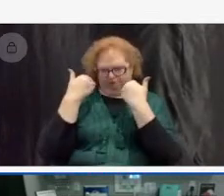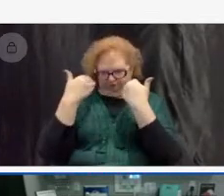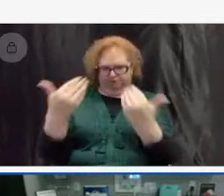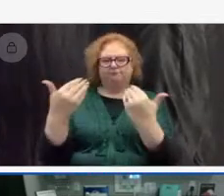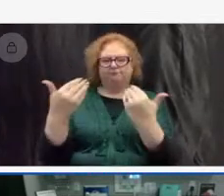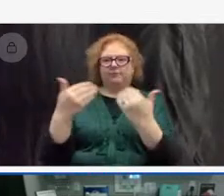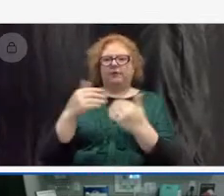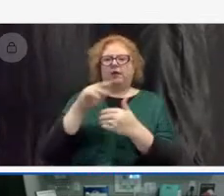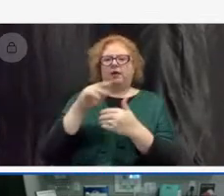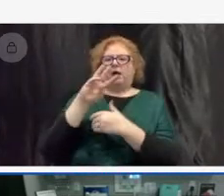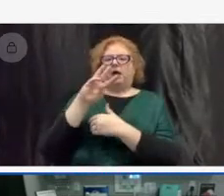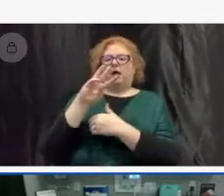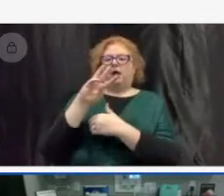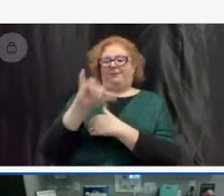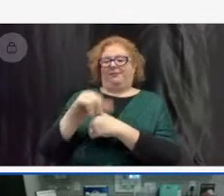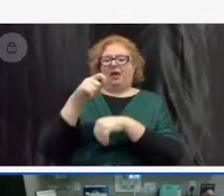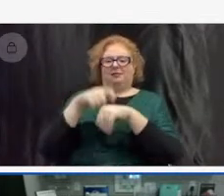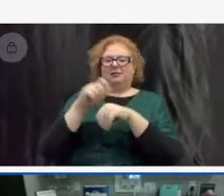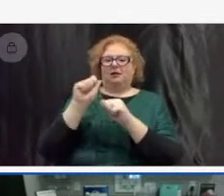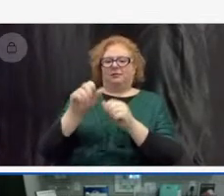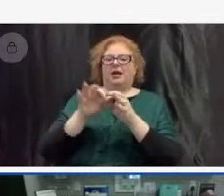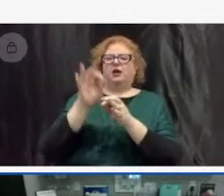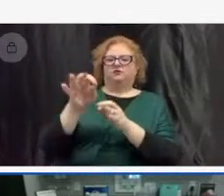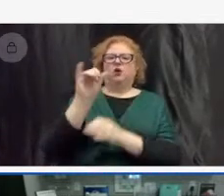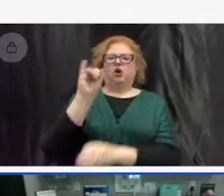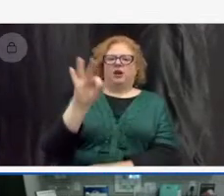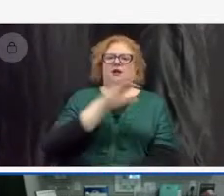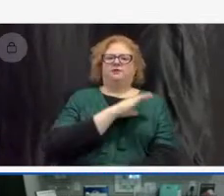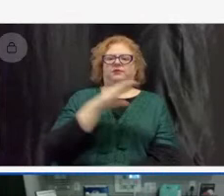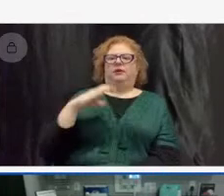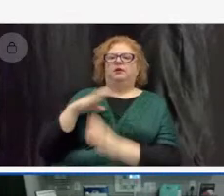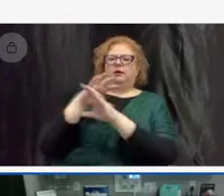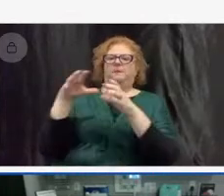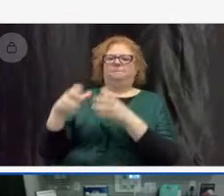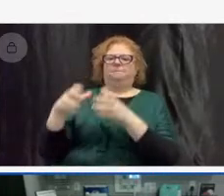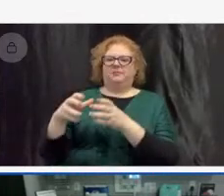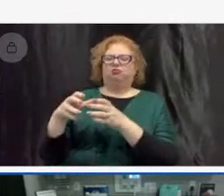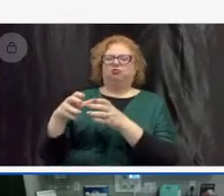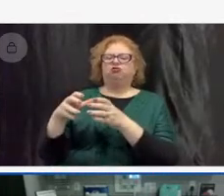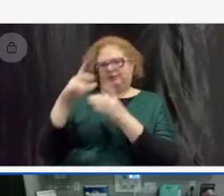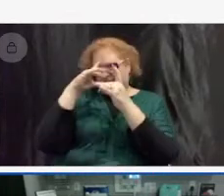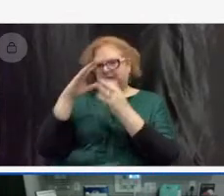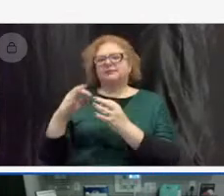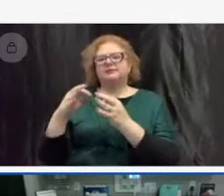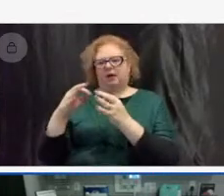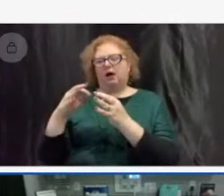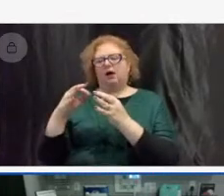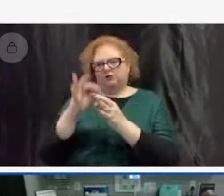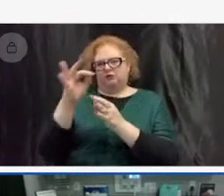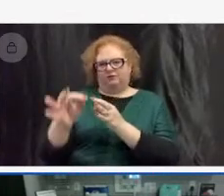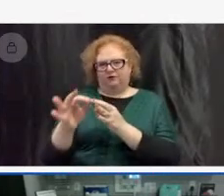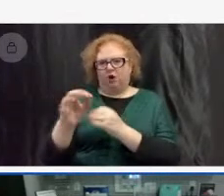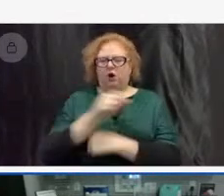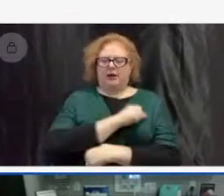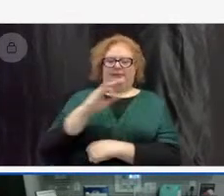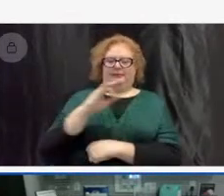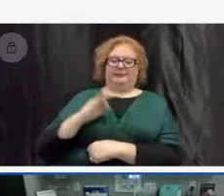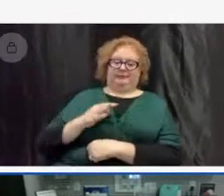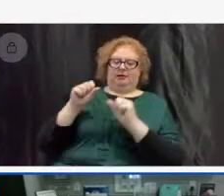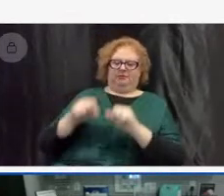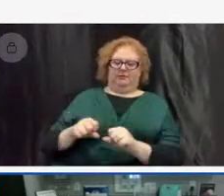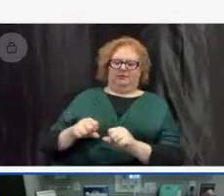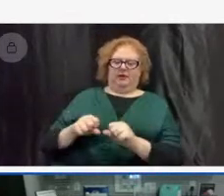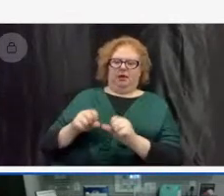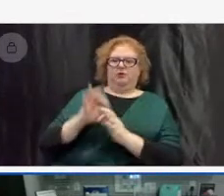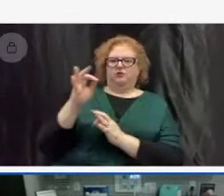it can be deferred at that is the commission can defer it at their own. Staff can defer it based upon they didn't